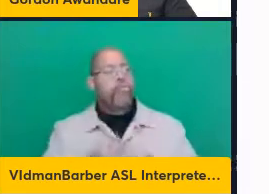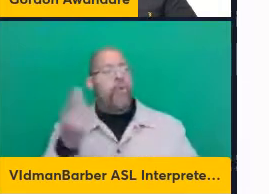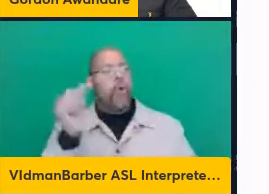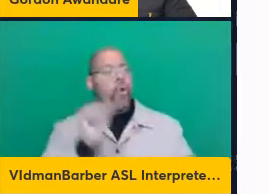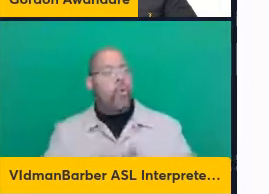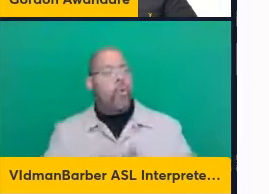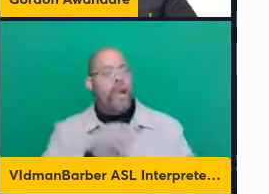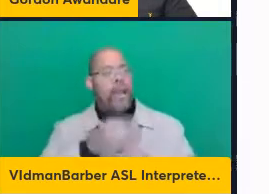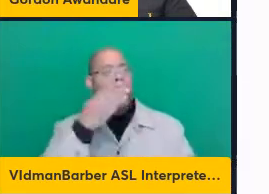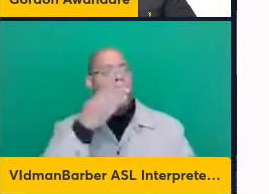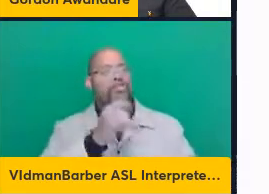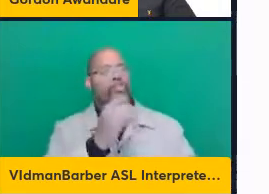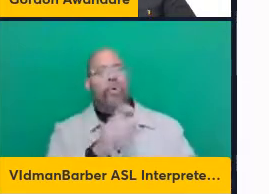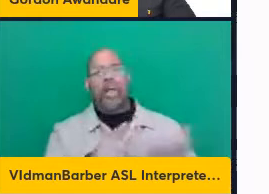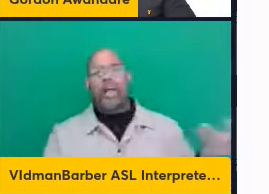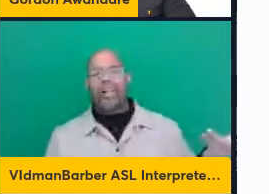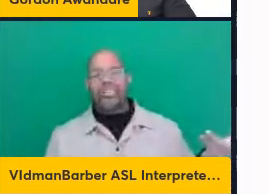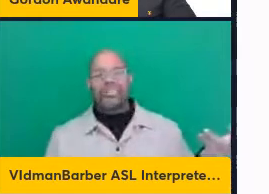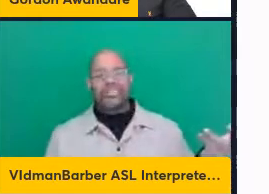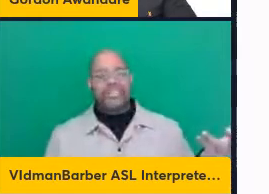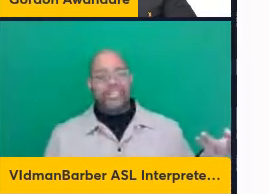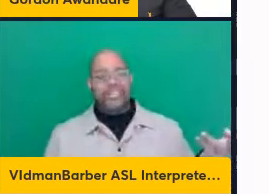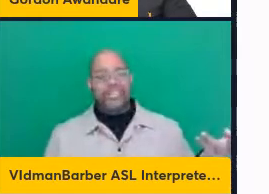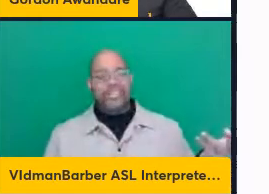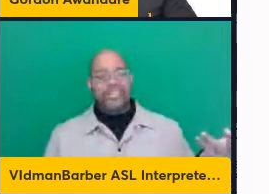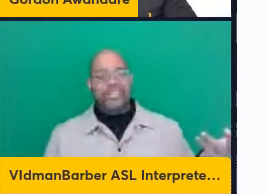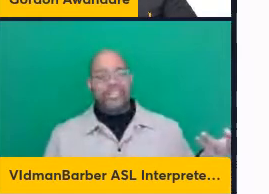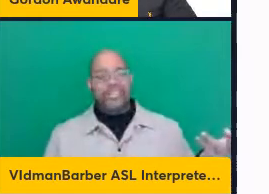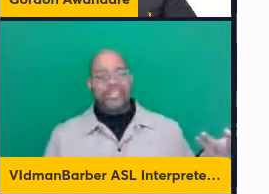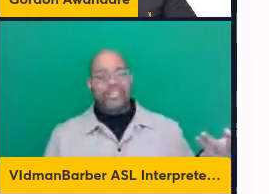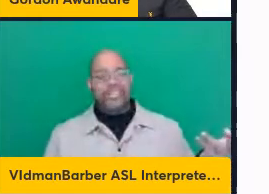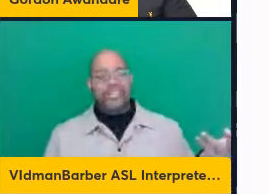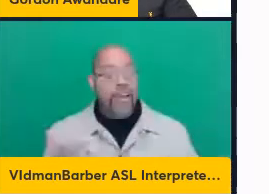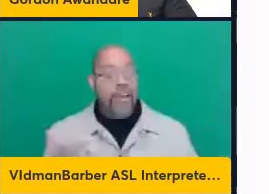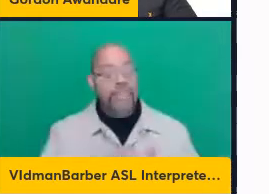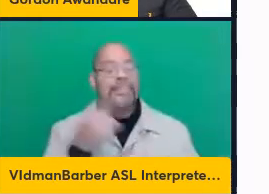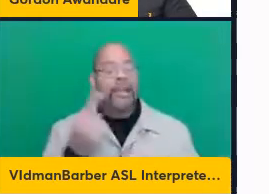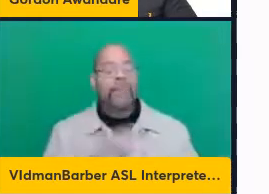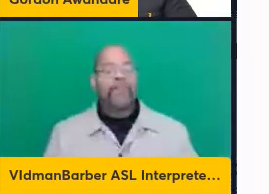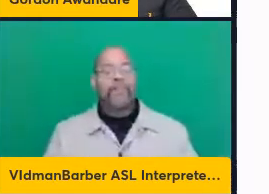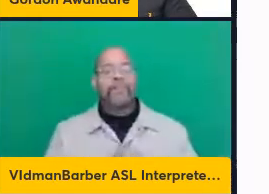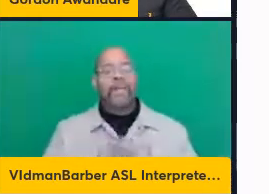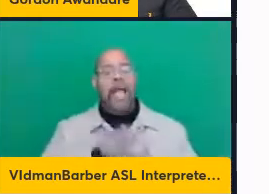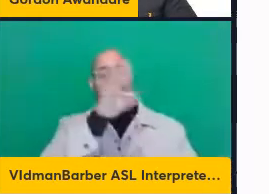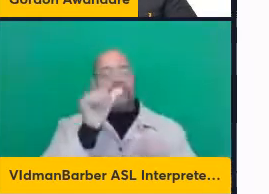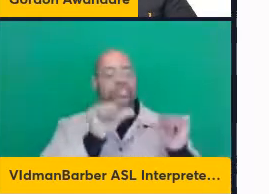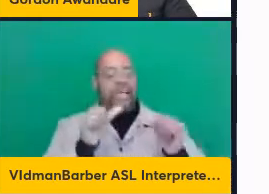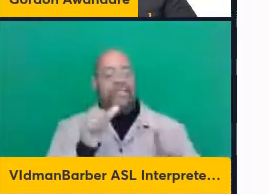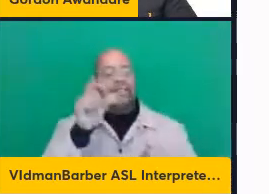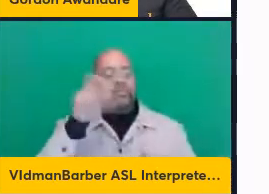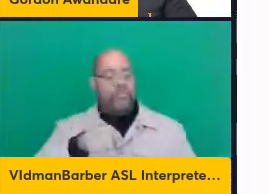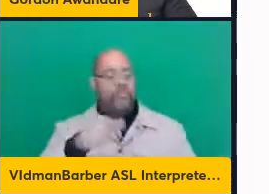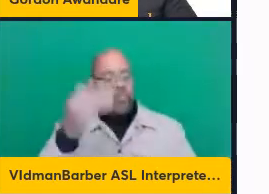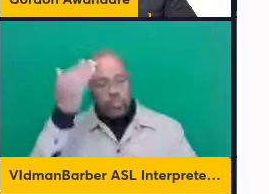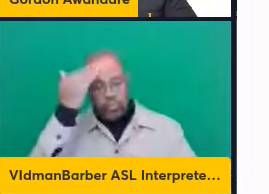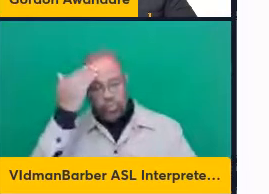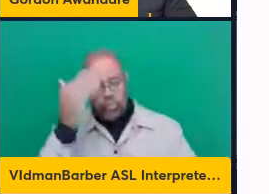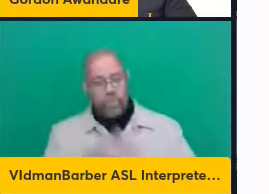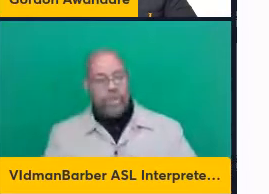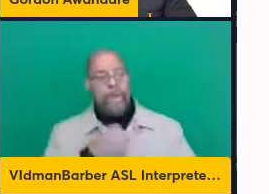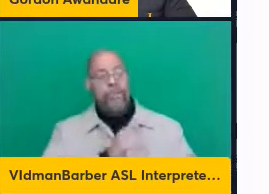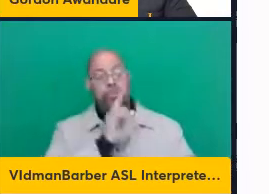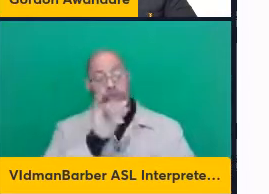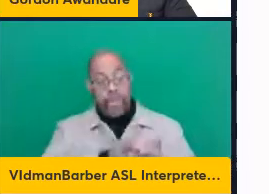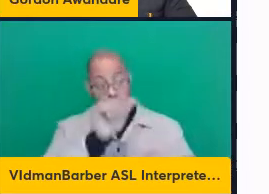bad journals, and that affects your career development. So this is something that African scientists need to be mindful of, that you make sure